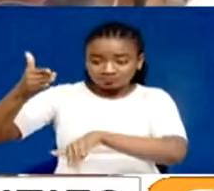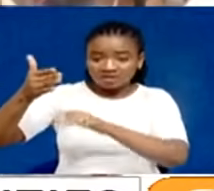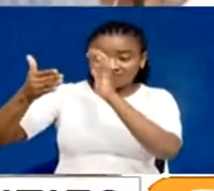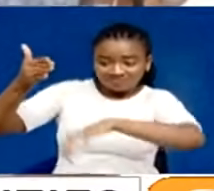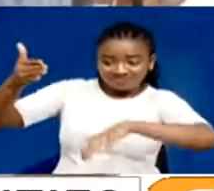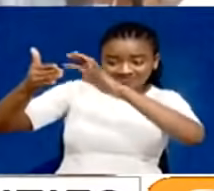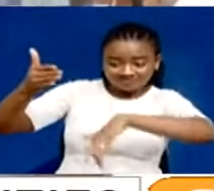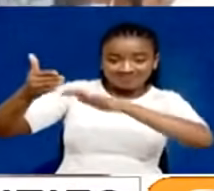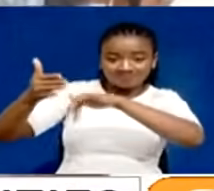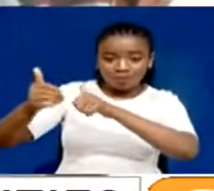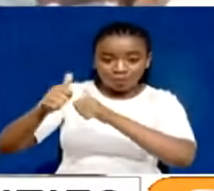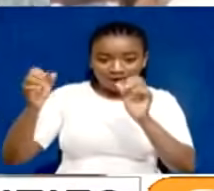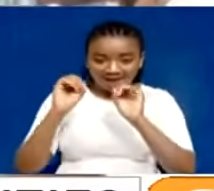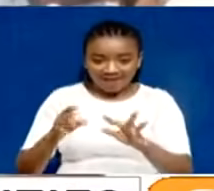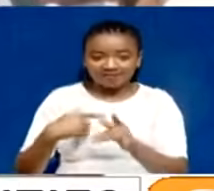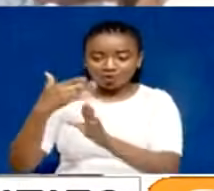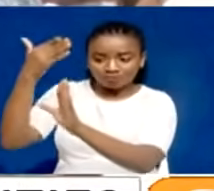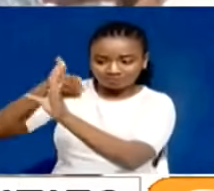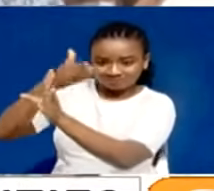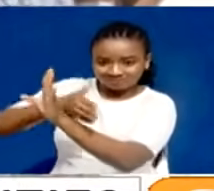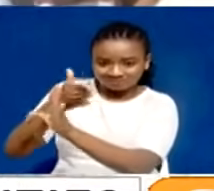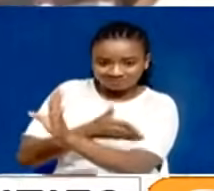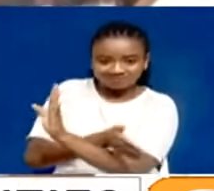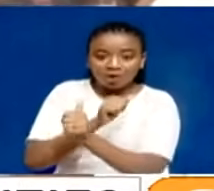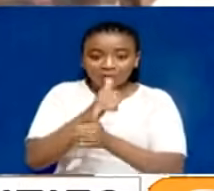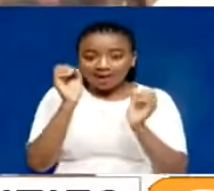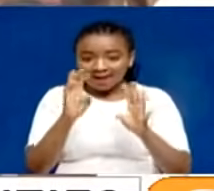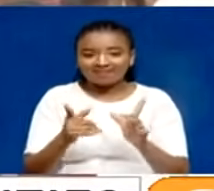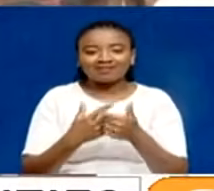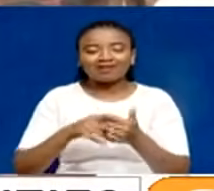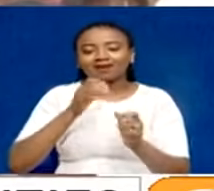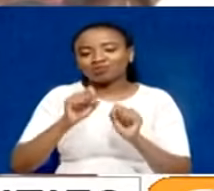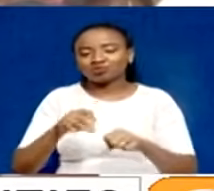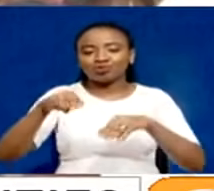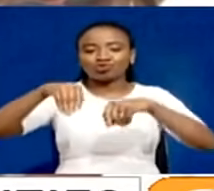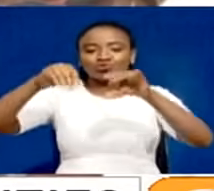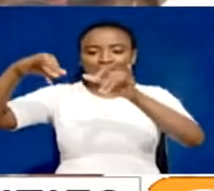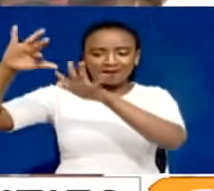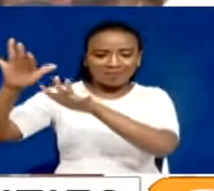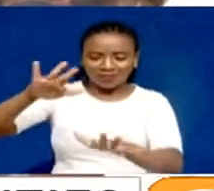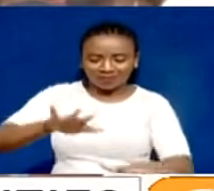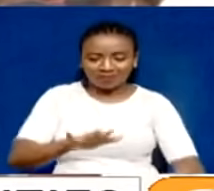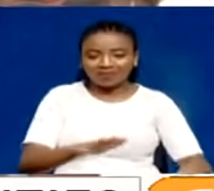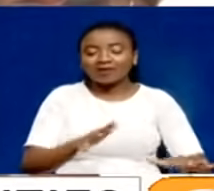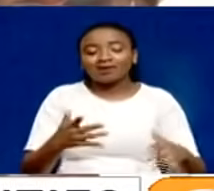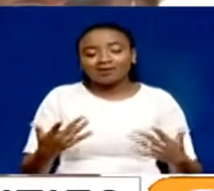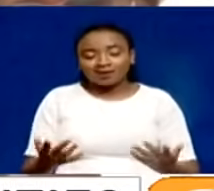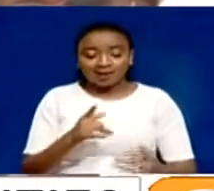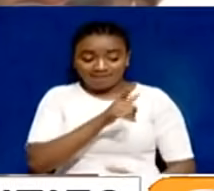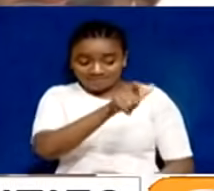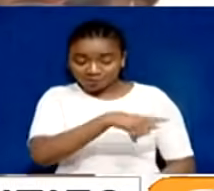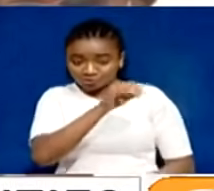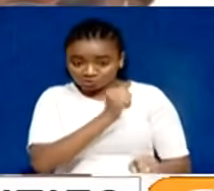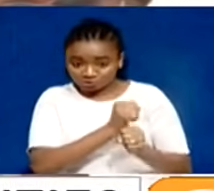road is being done here, you don't do proper cutting and proper walling, there'll be landslides. And so this contractor is